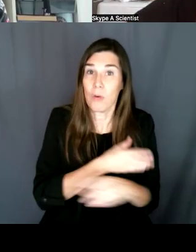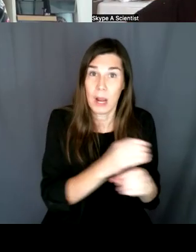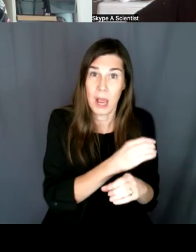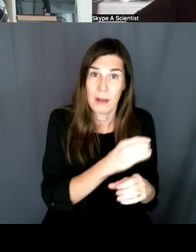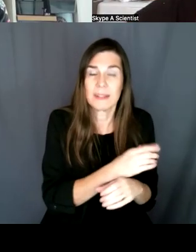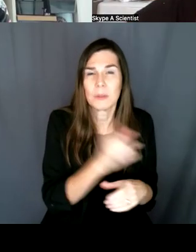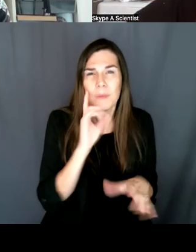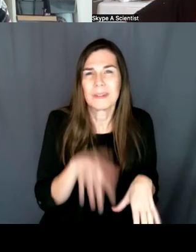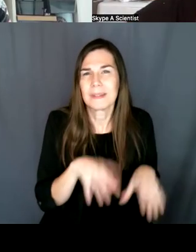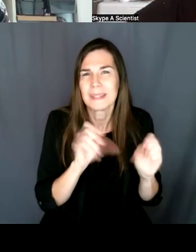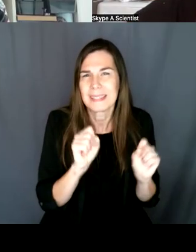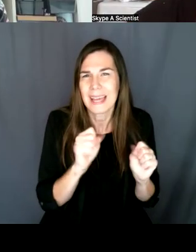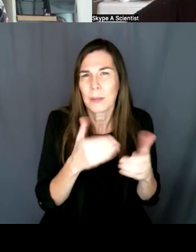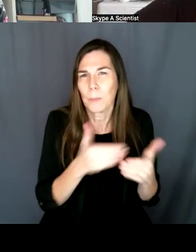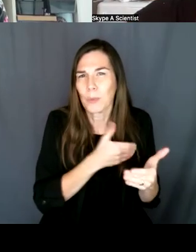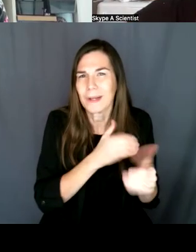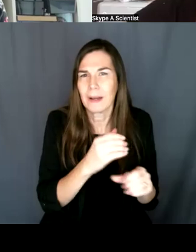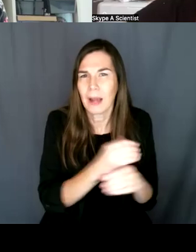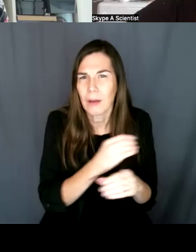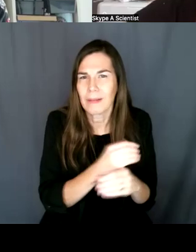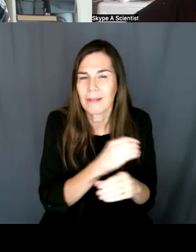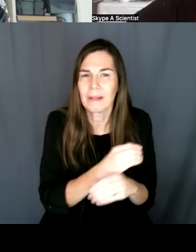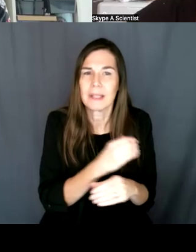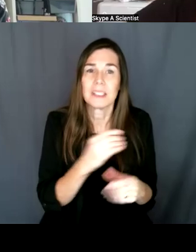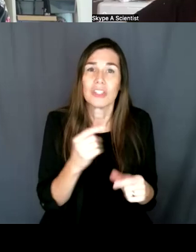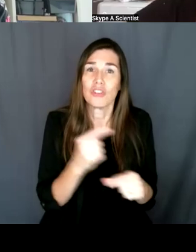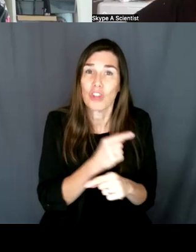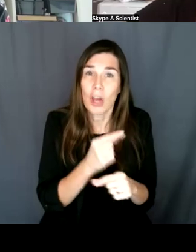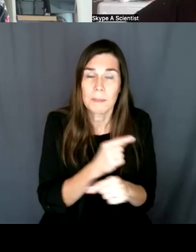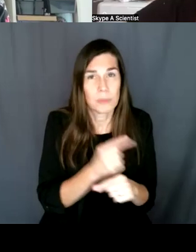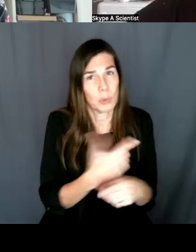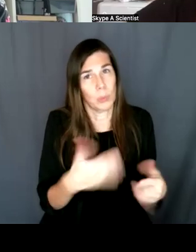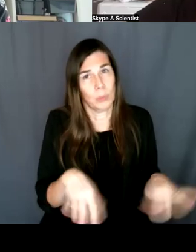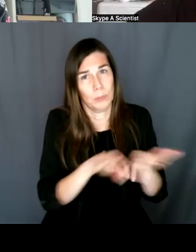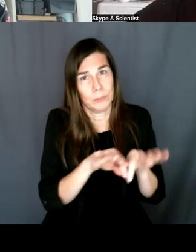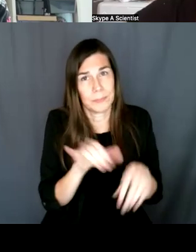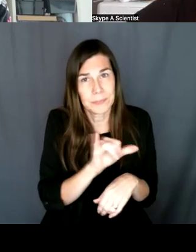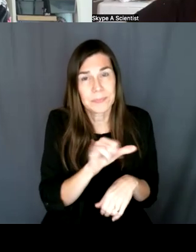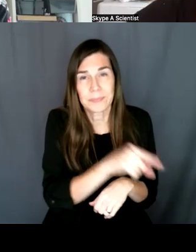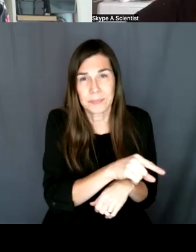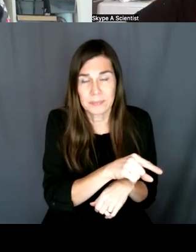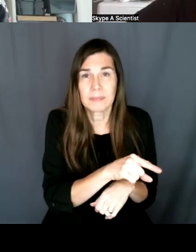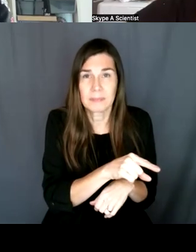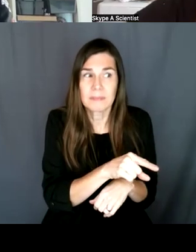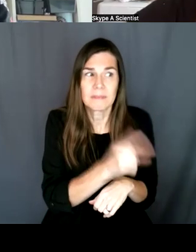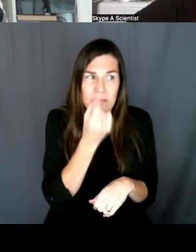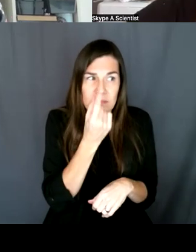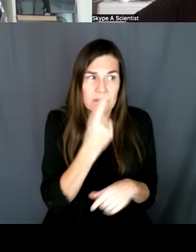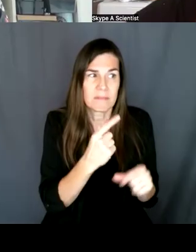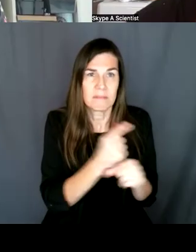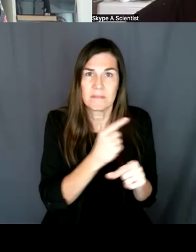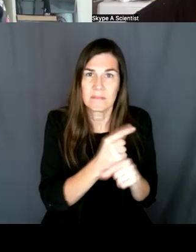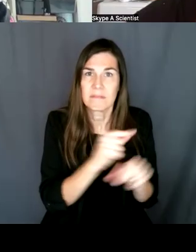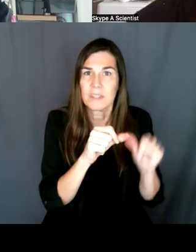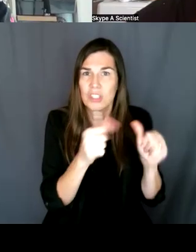also take usually a pre-calculus, and geometry is really important too. Being able to understand things geometrically